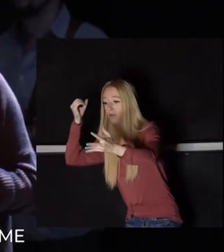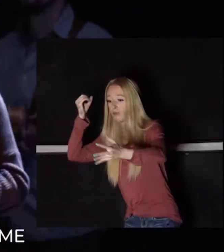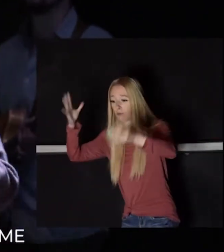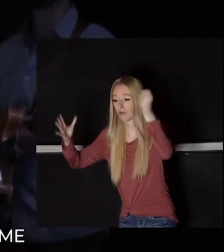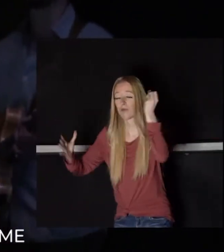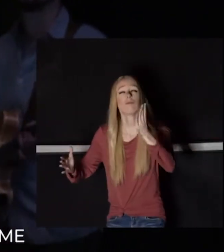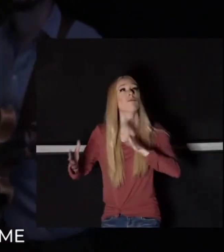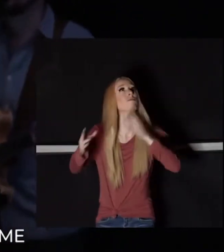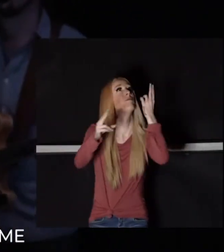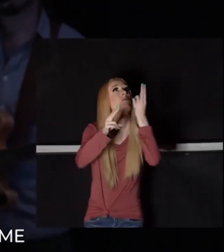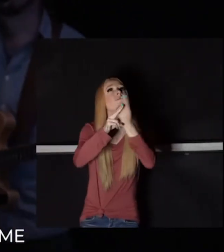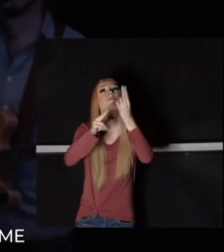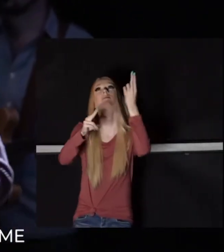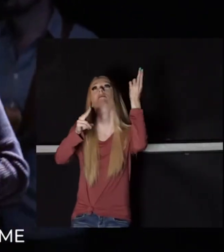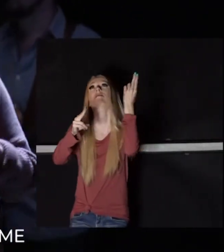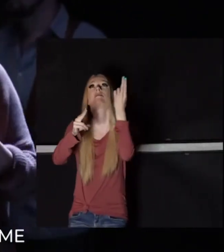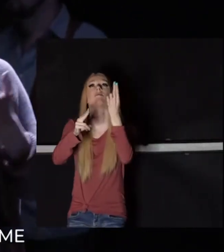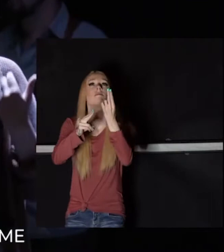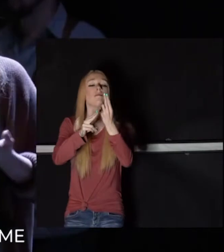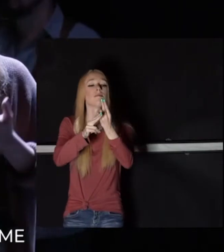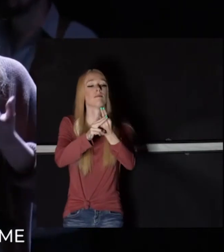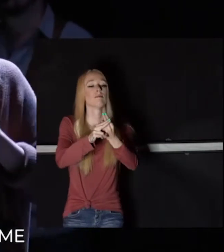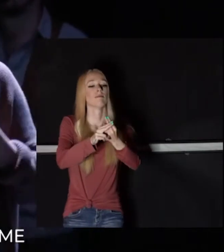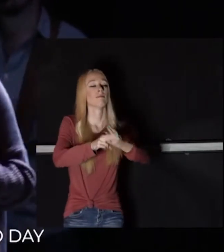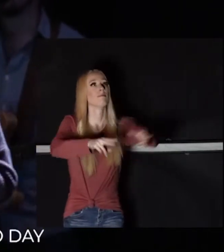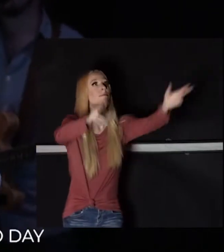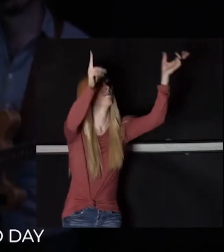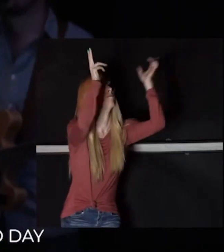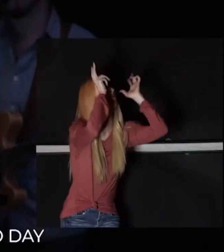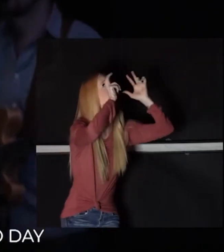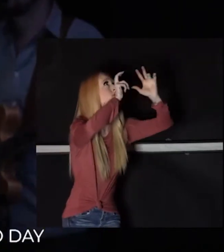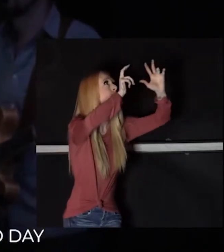I heard you say my